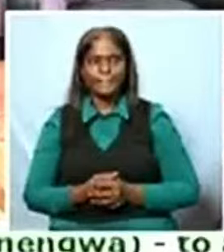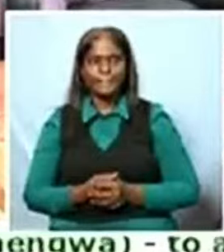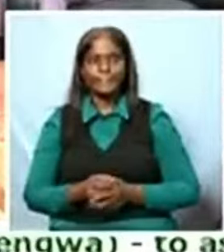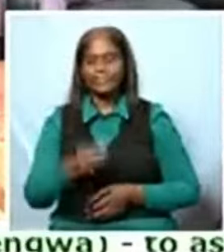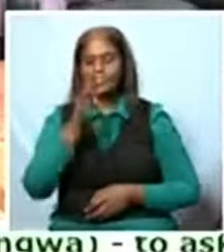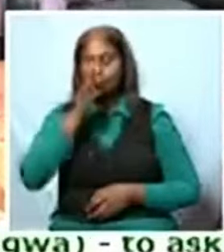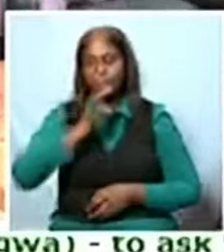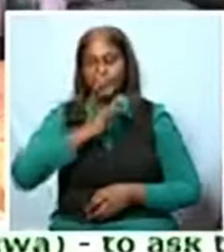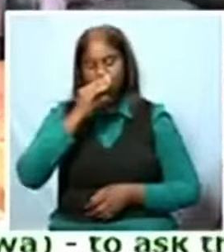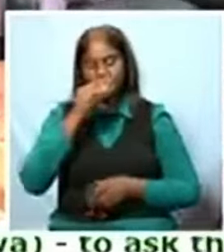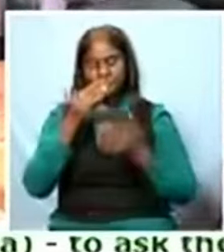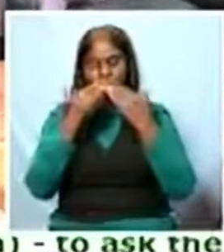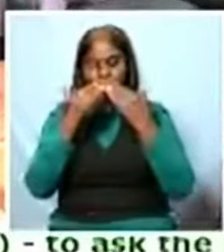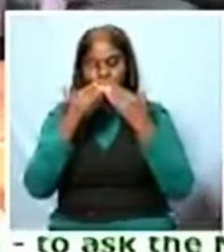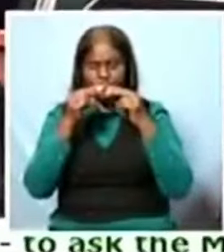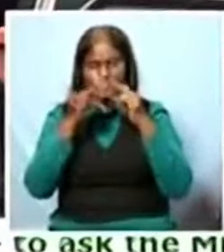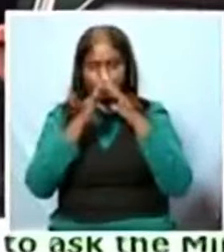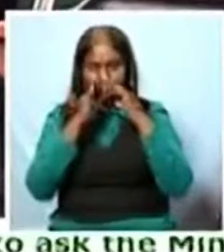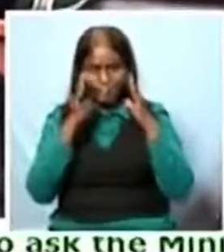Madam Speaker, thank you so much.